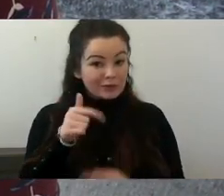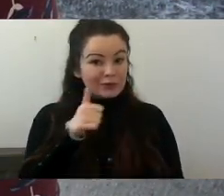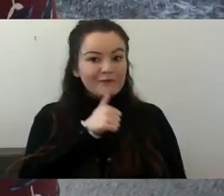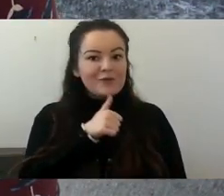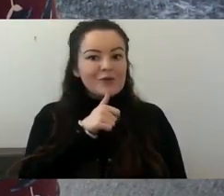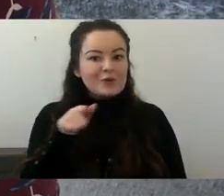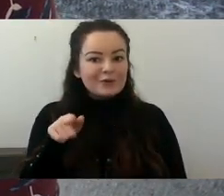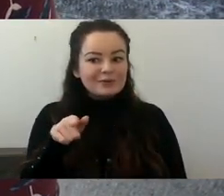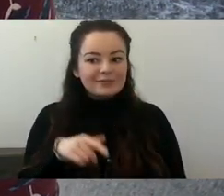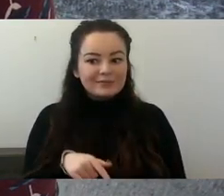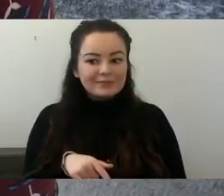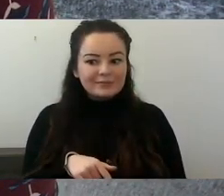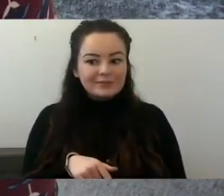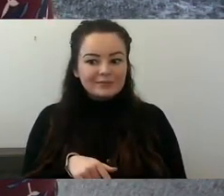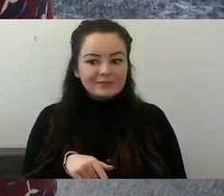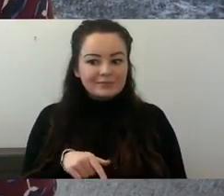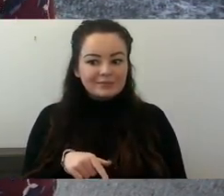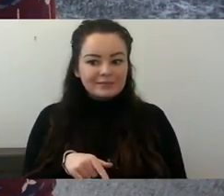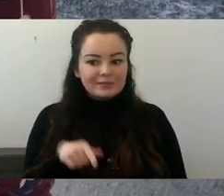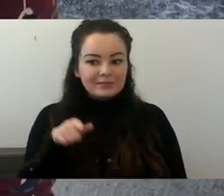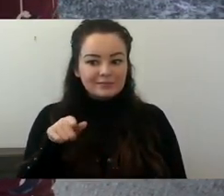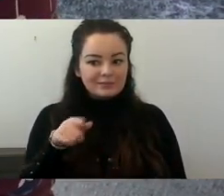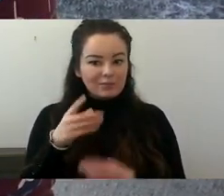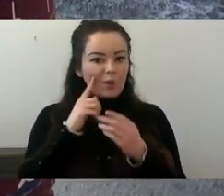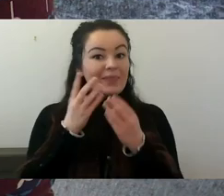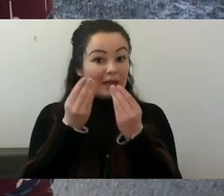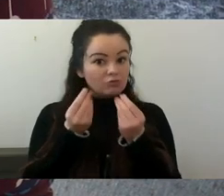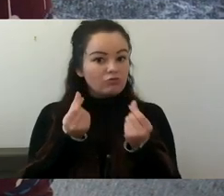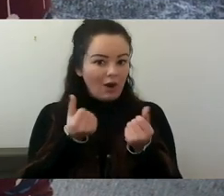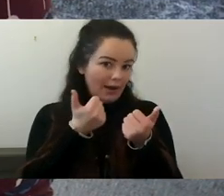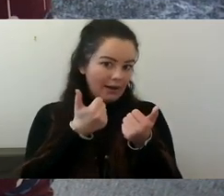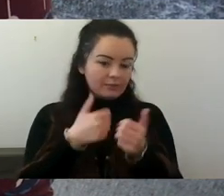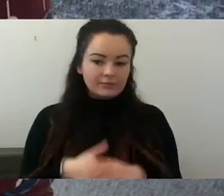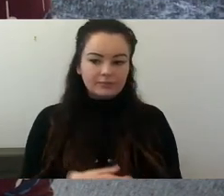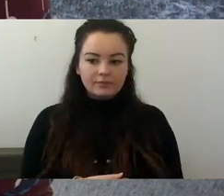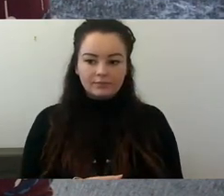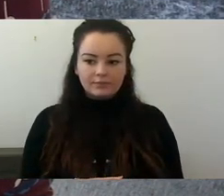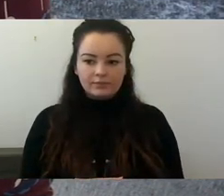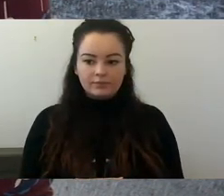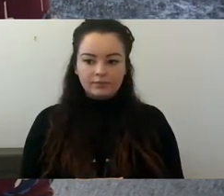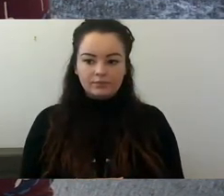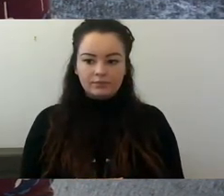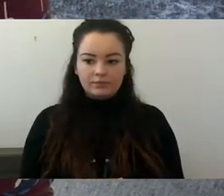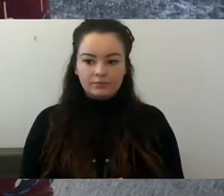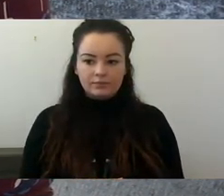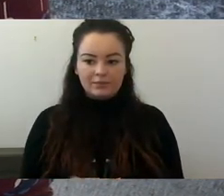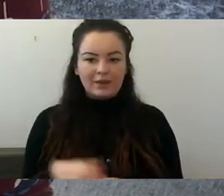the objects which you've stuck down once they're dry.